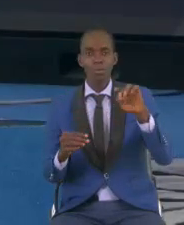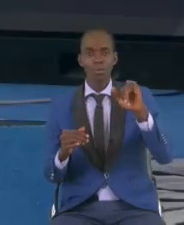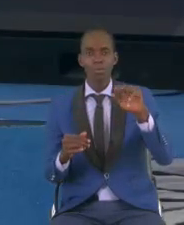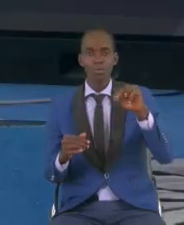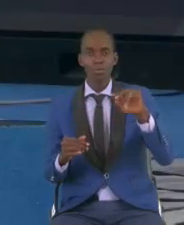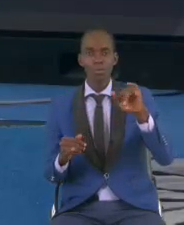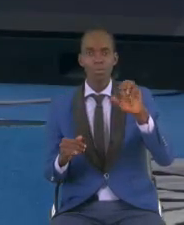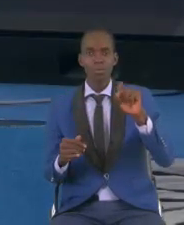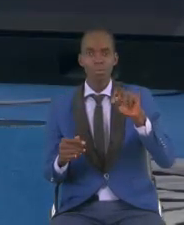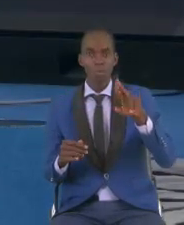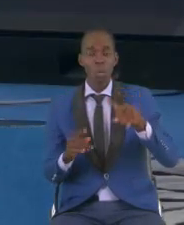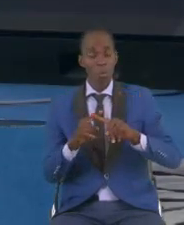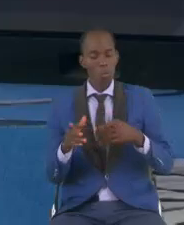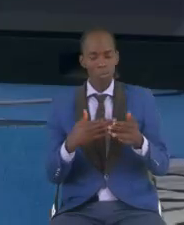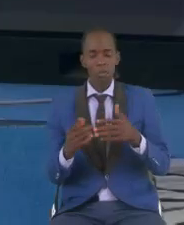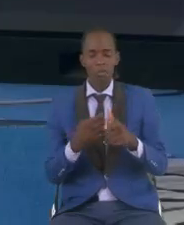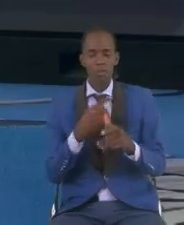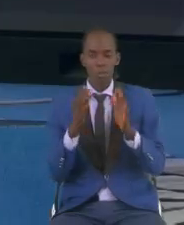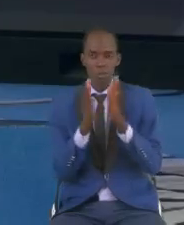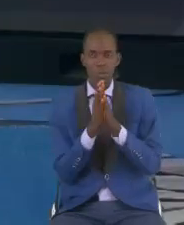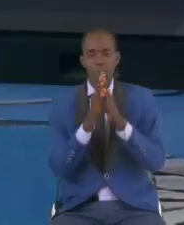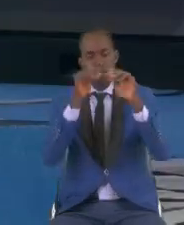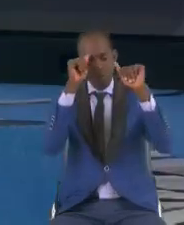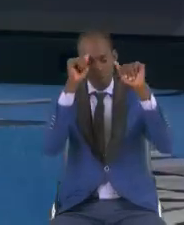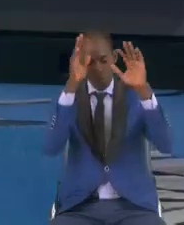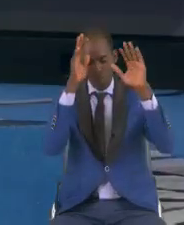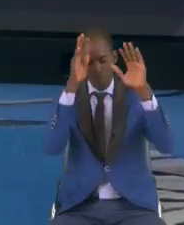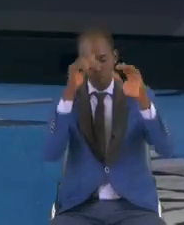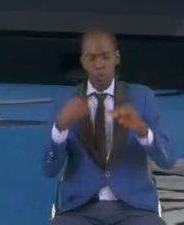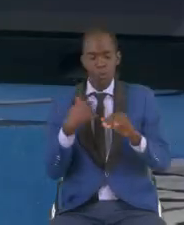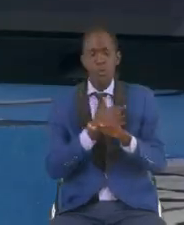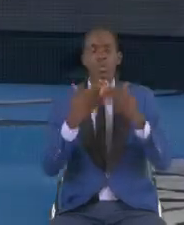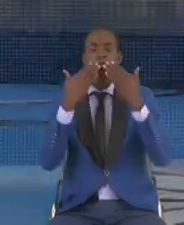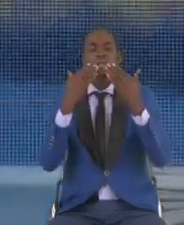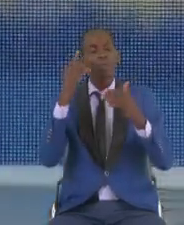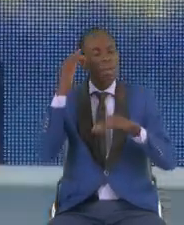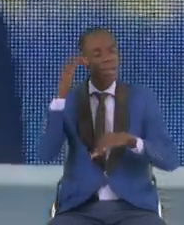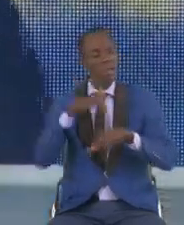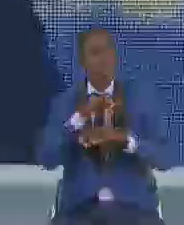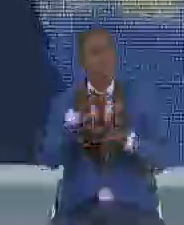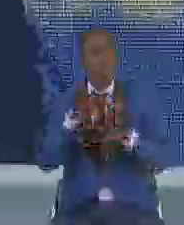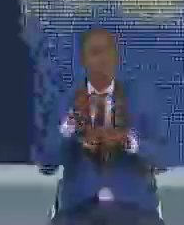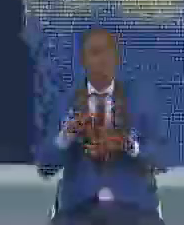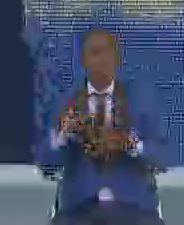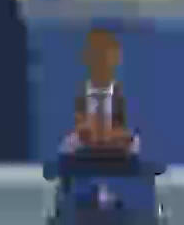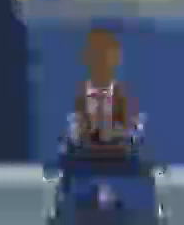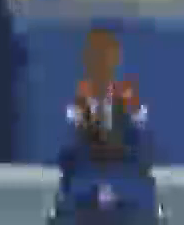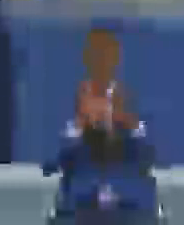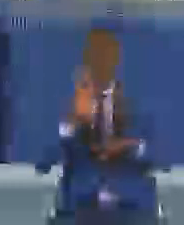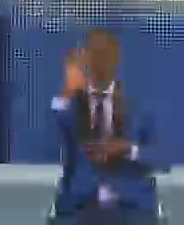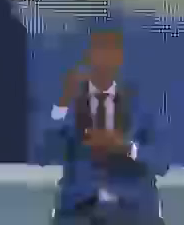Meanwhile, let's pray together. Father, we thank you at this time. We bless your